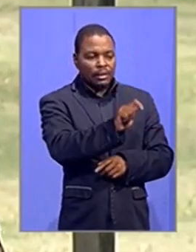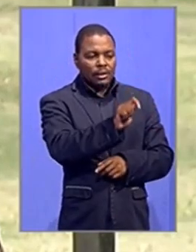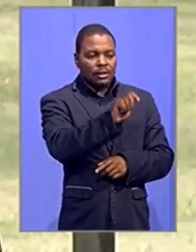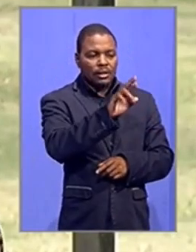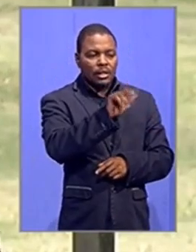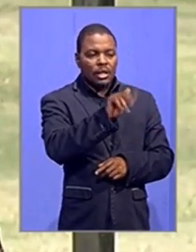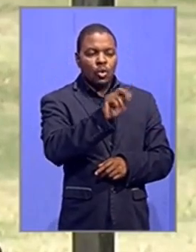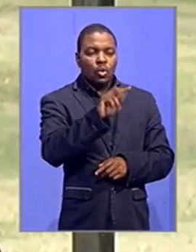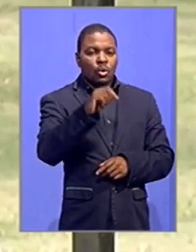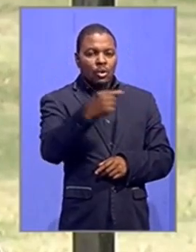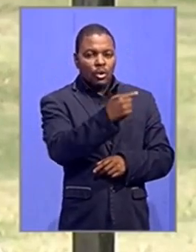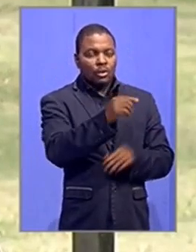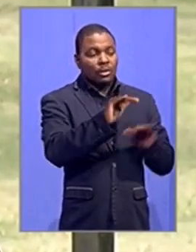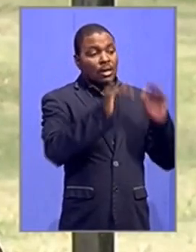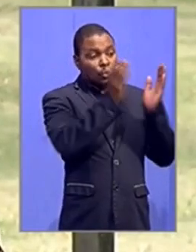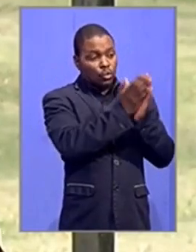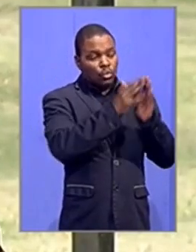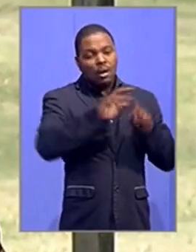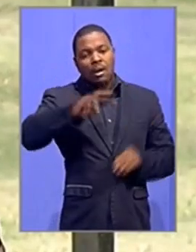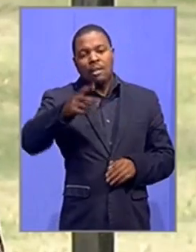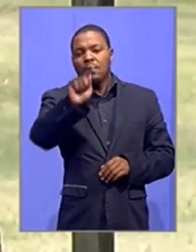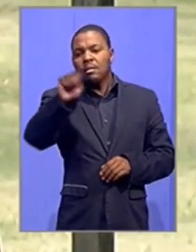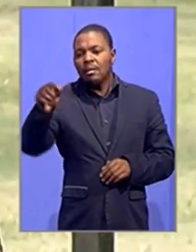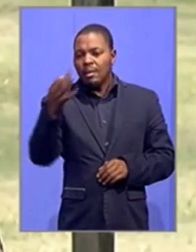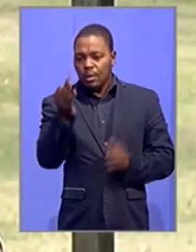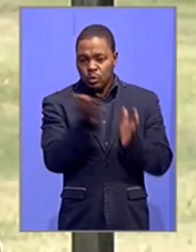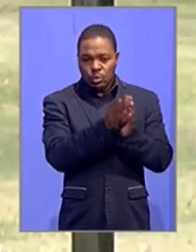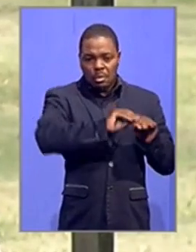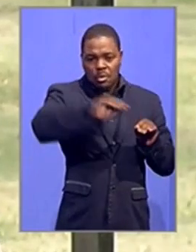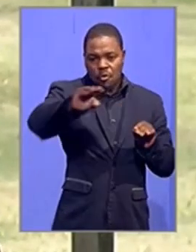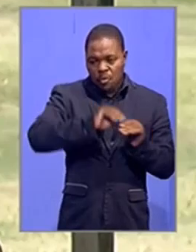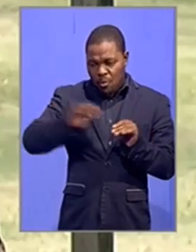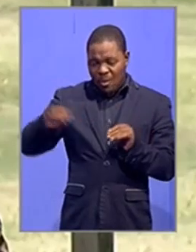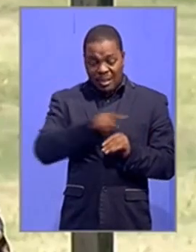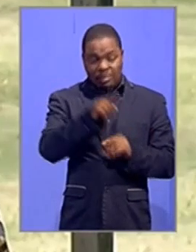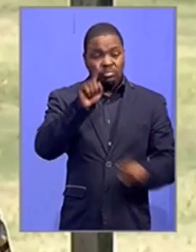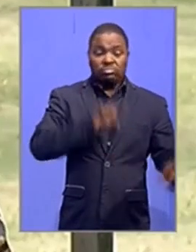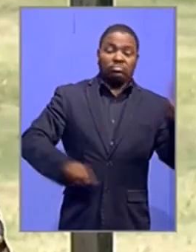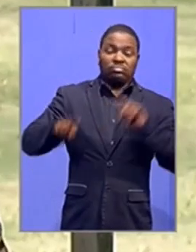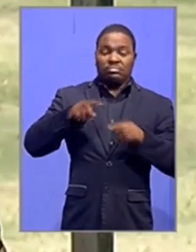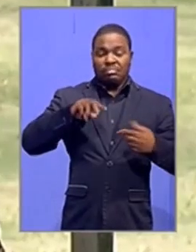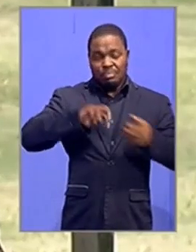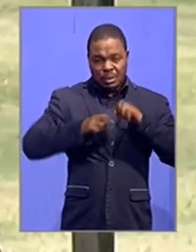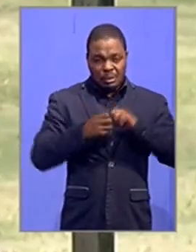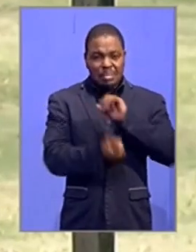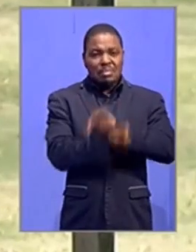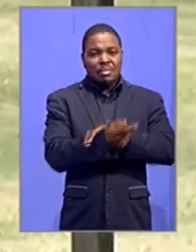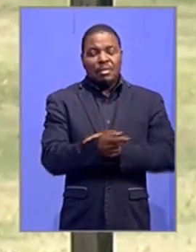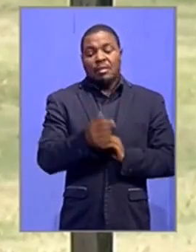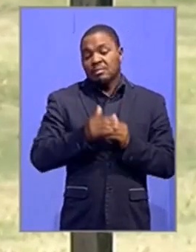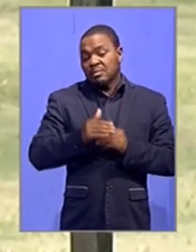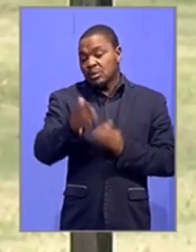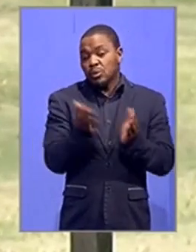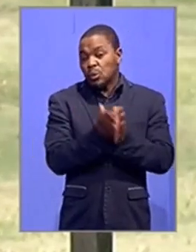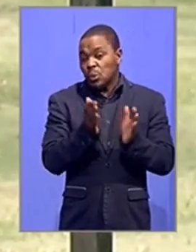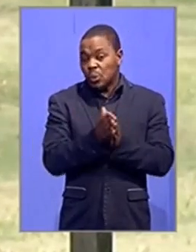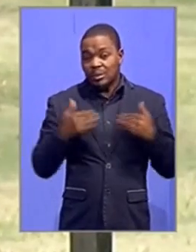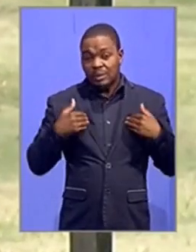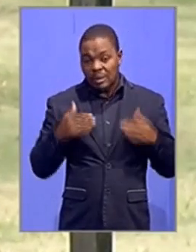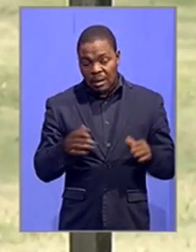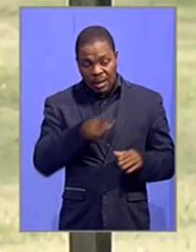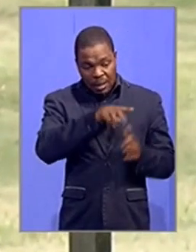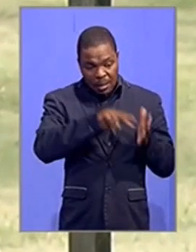la ho isa barutwana dikolong tse tharo tse haufi ho bile le kganyatsano. go se o tla bonagala ga dikolo di bula gore na leano leo